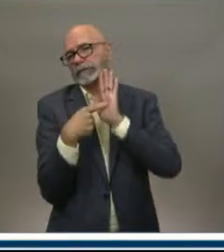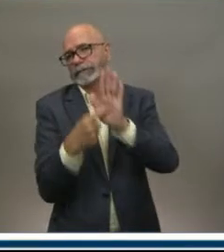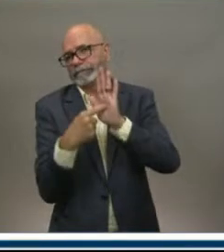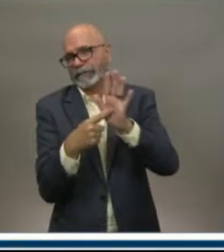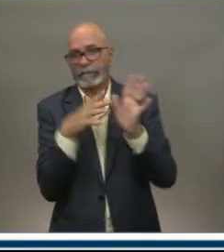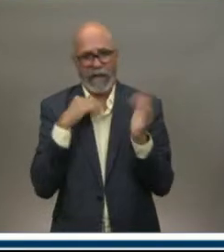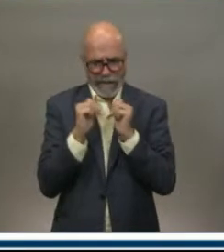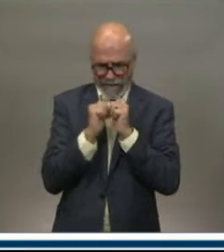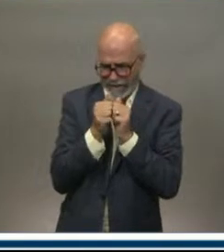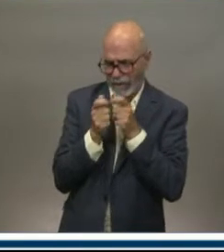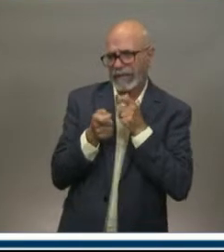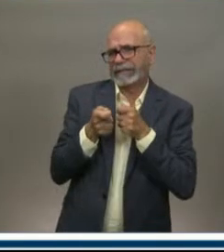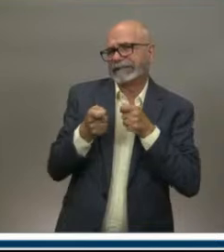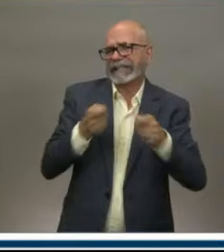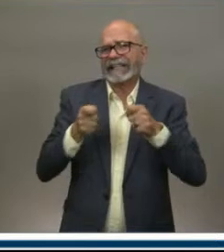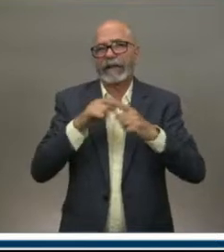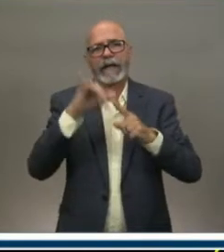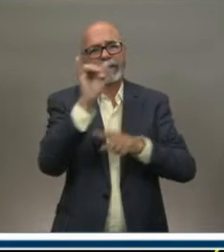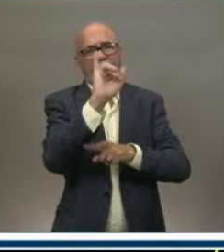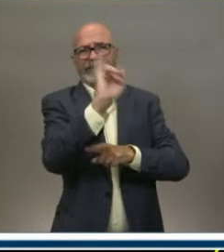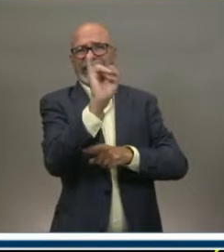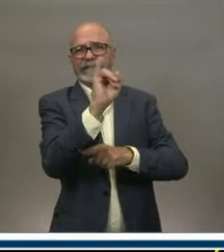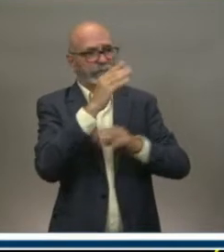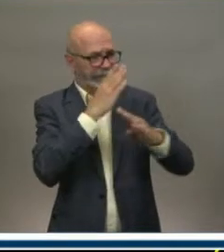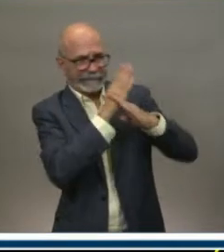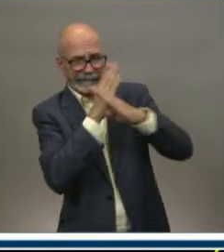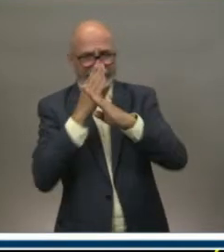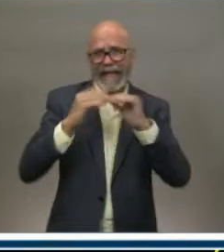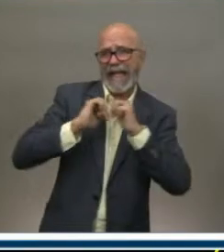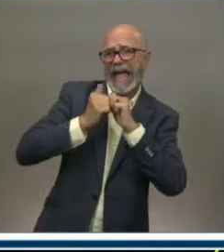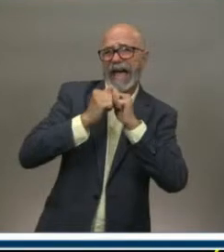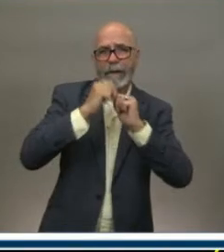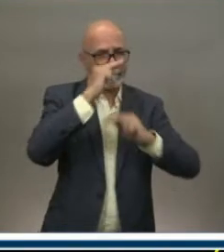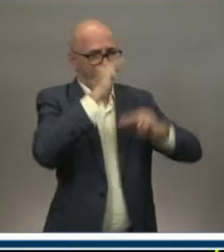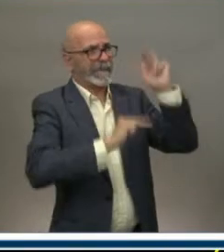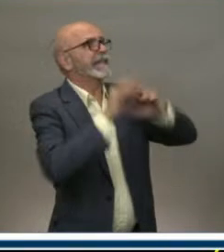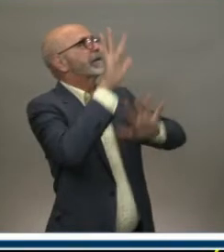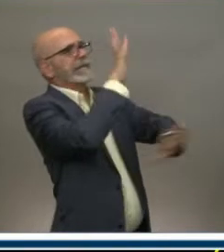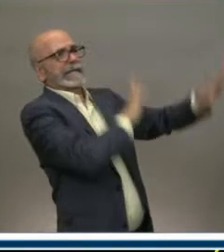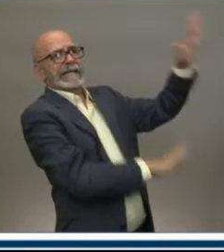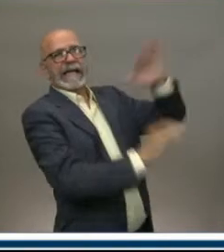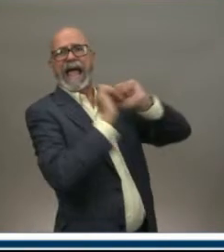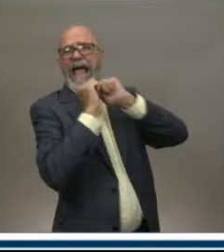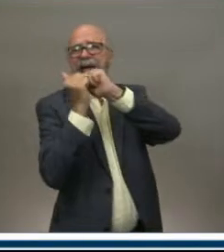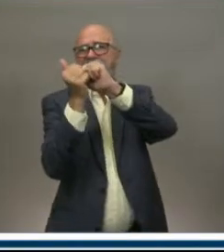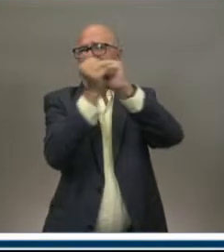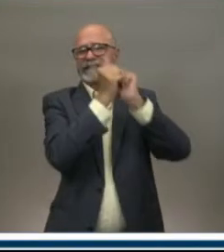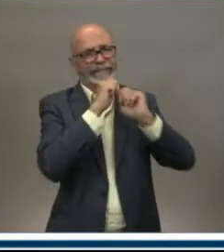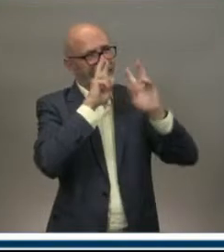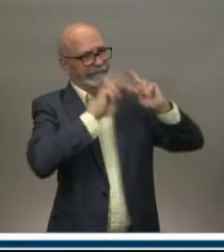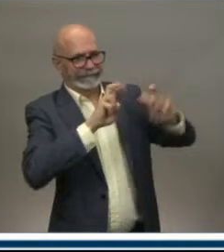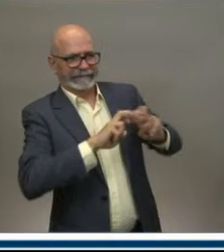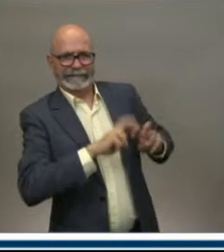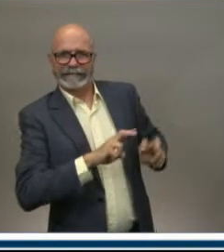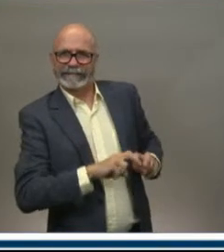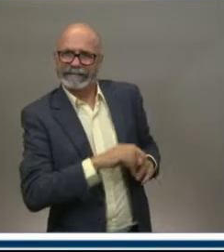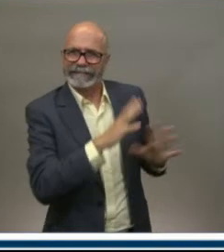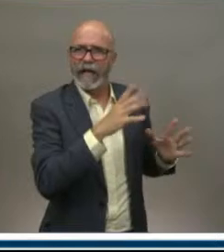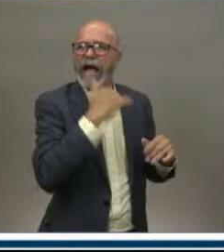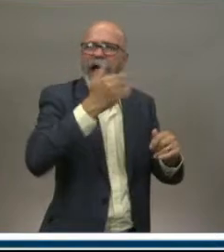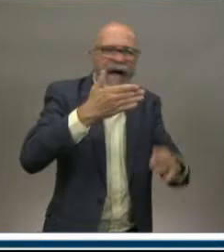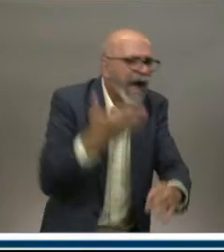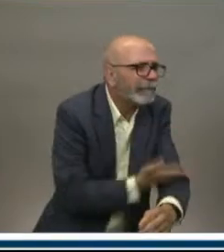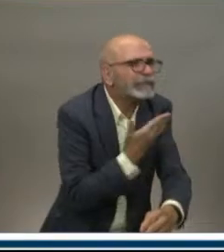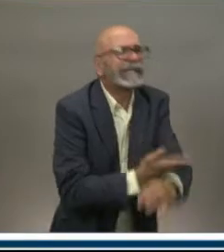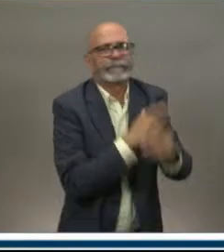control within the existing architecture at Northwood, reviewing and updating pandemic plans, creating